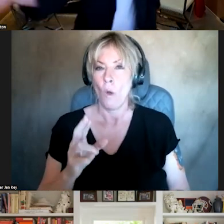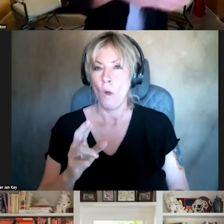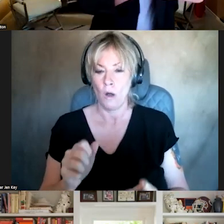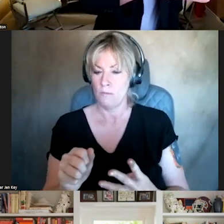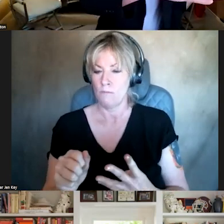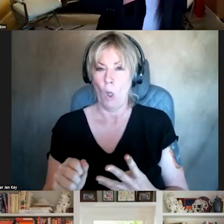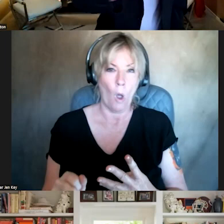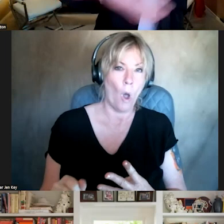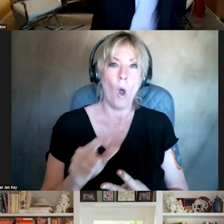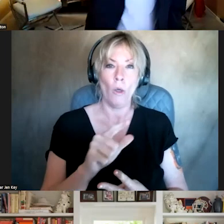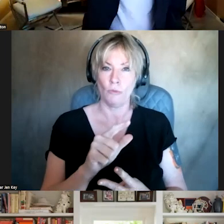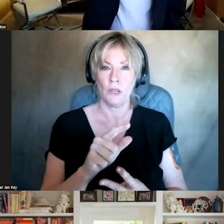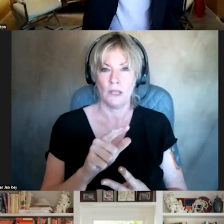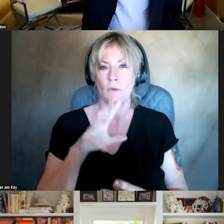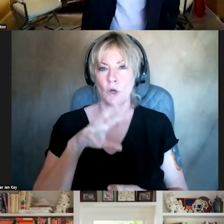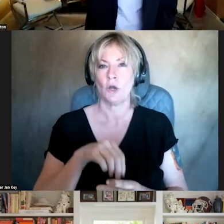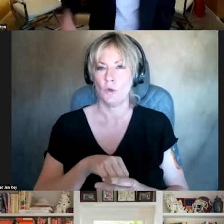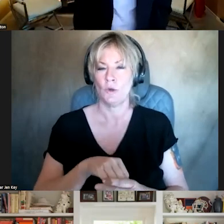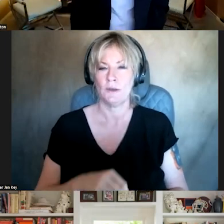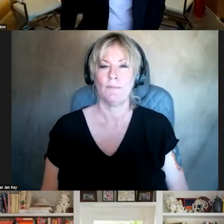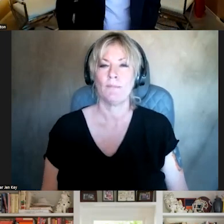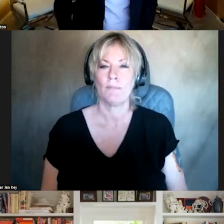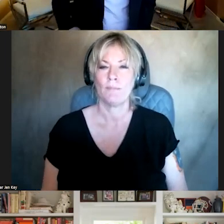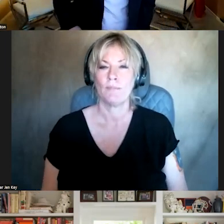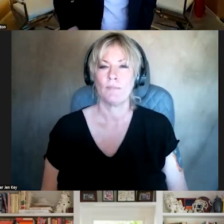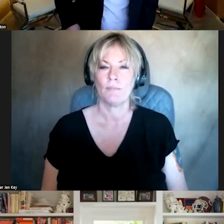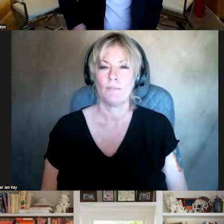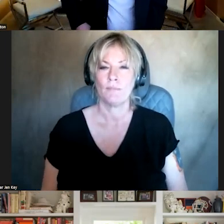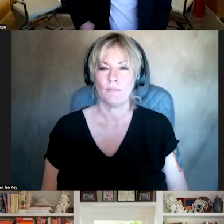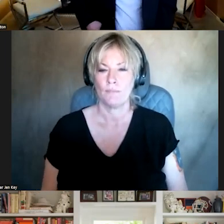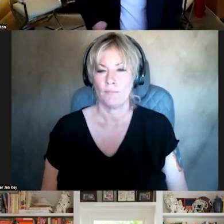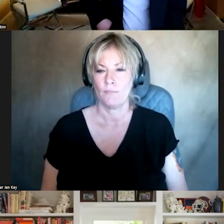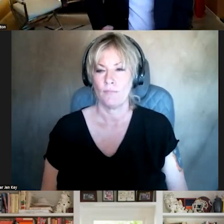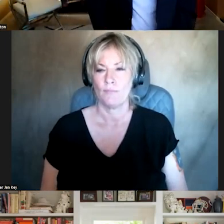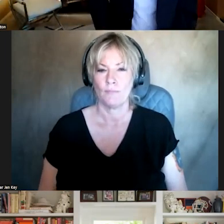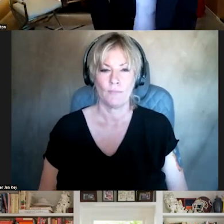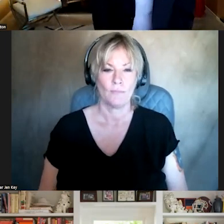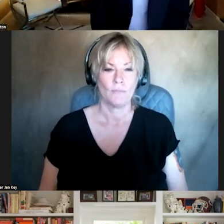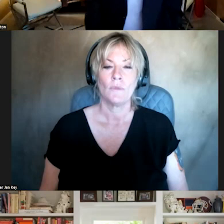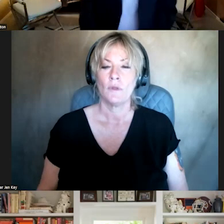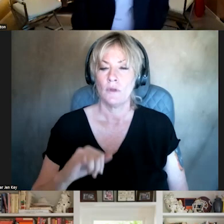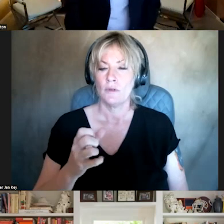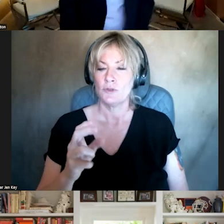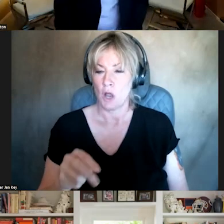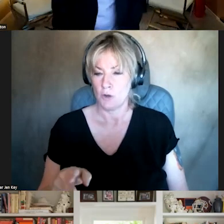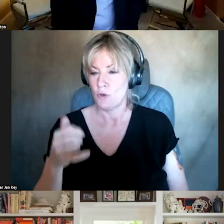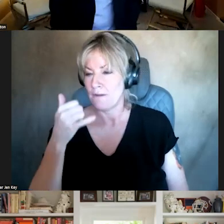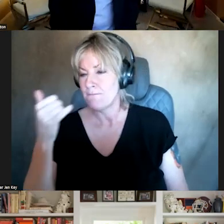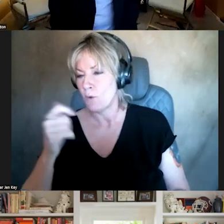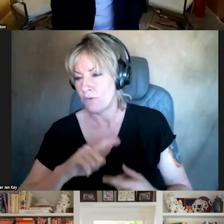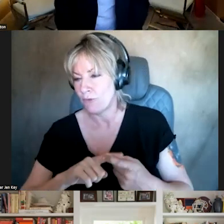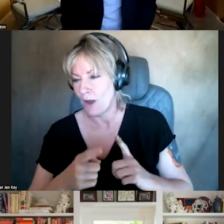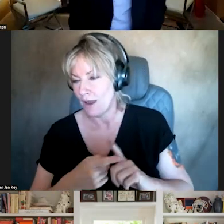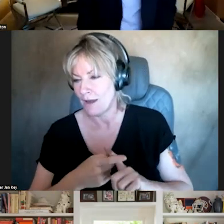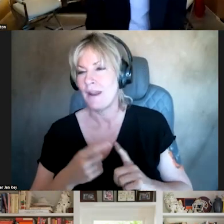no, it wasn't any of those, because all three of those were included, is option D. John, you can phone a friend. You can, and we're going to get